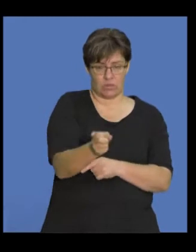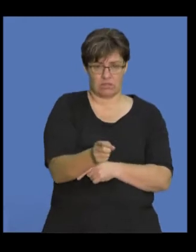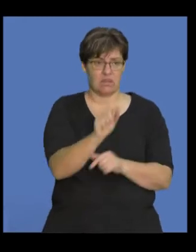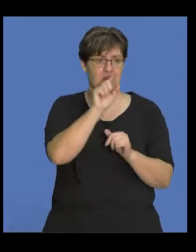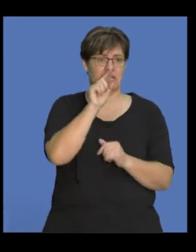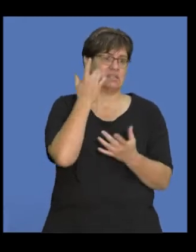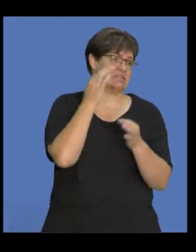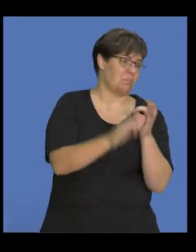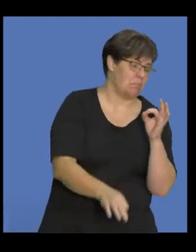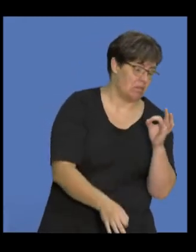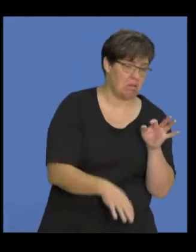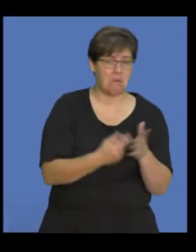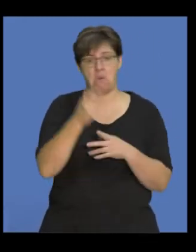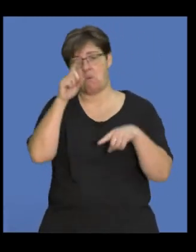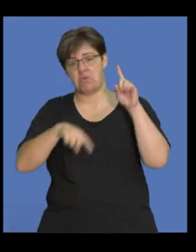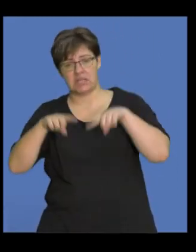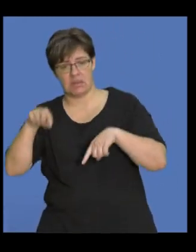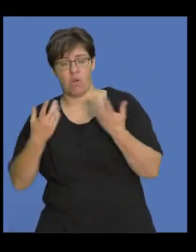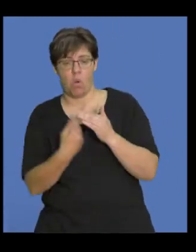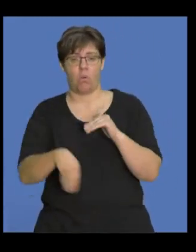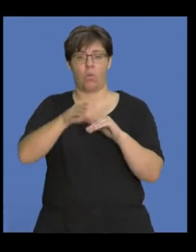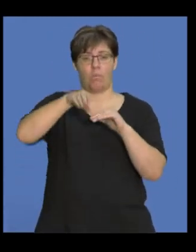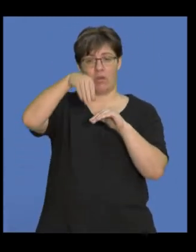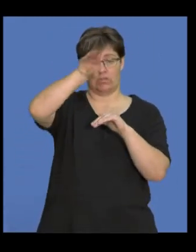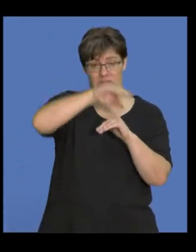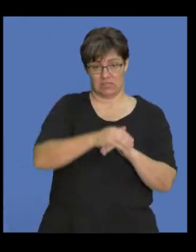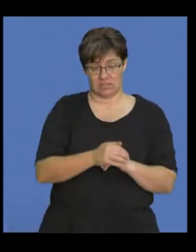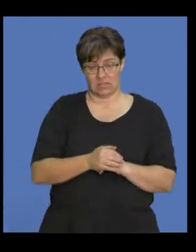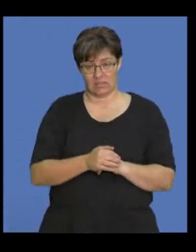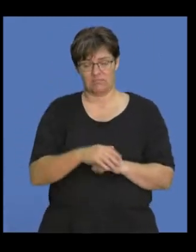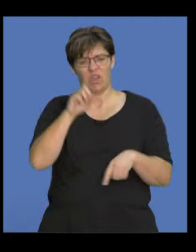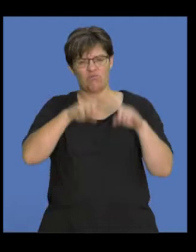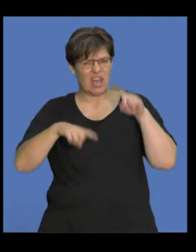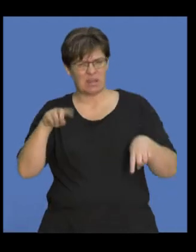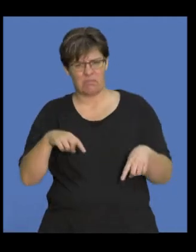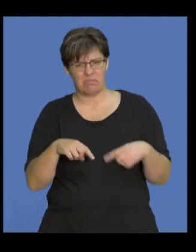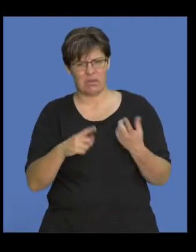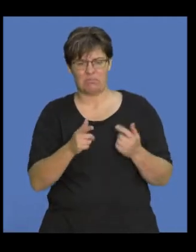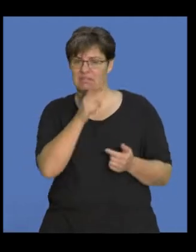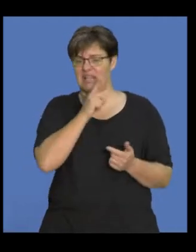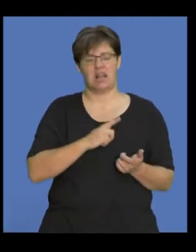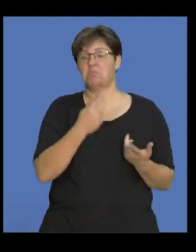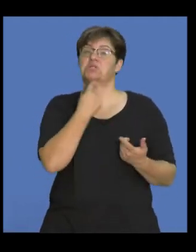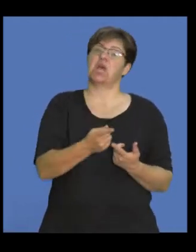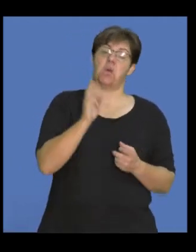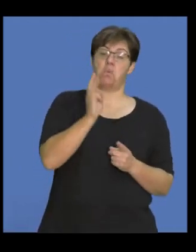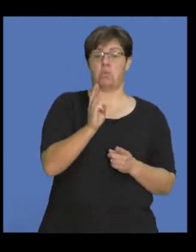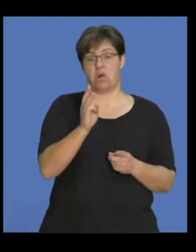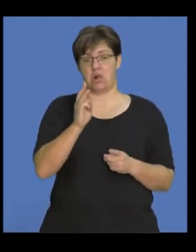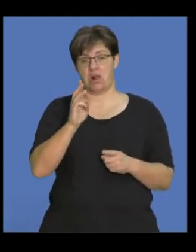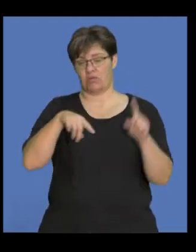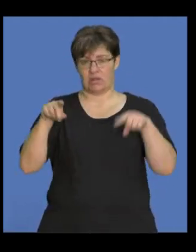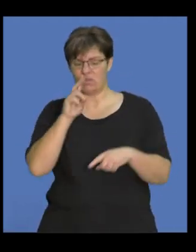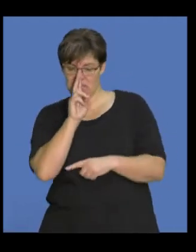simple, random, or compound? Though with random, you're not really going to be told that this is a random growth. You will just see